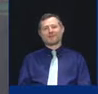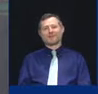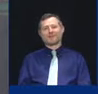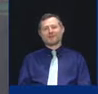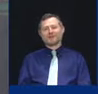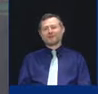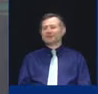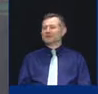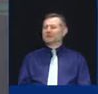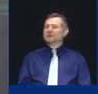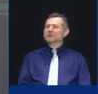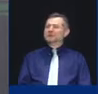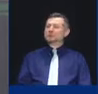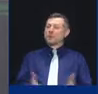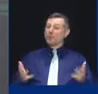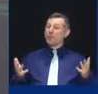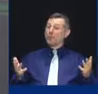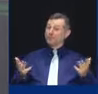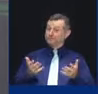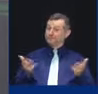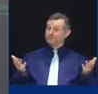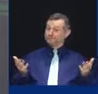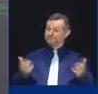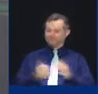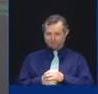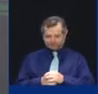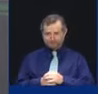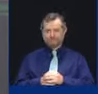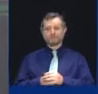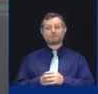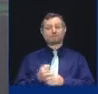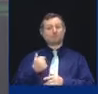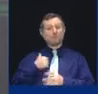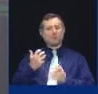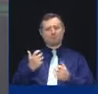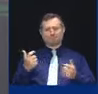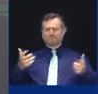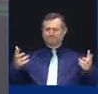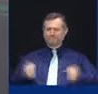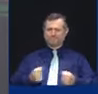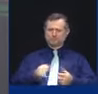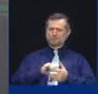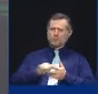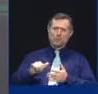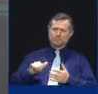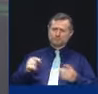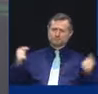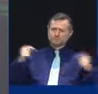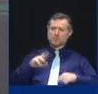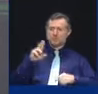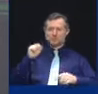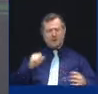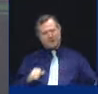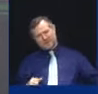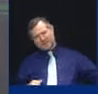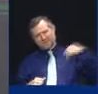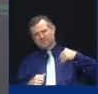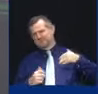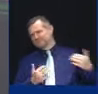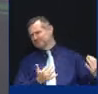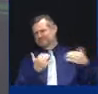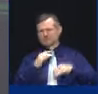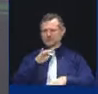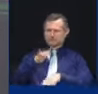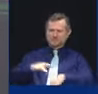So we invite not just New Yorkers, but everyone in the nation. Come see this